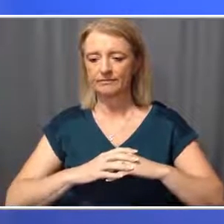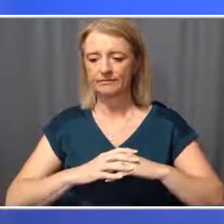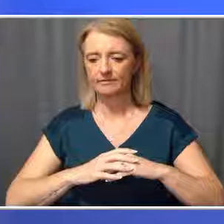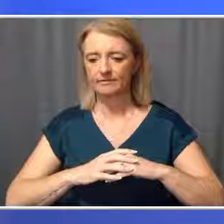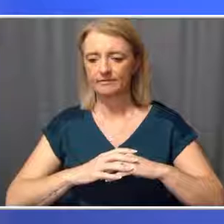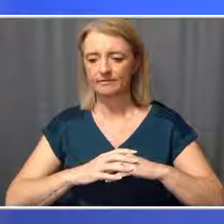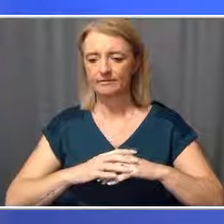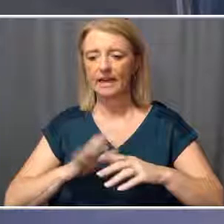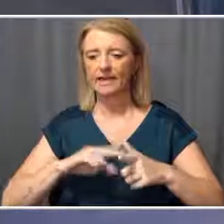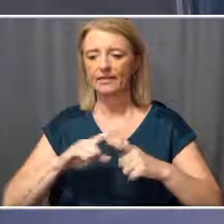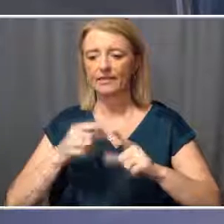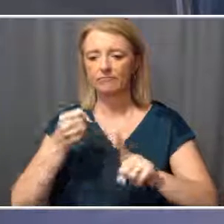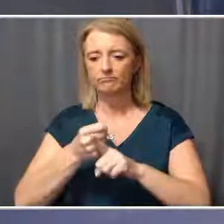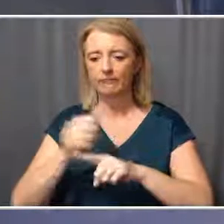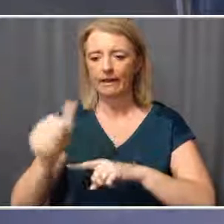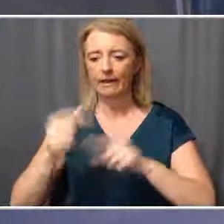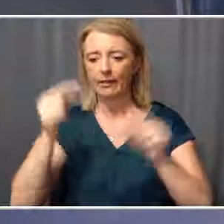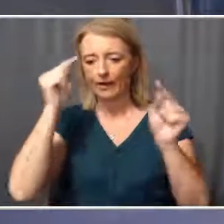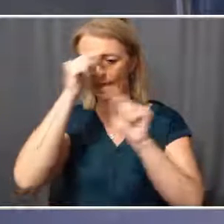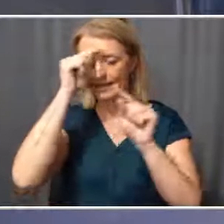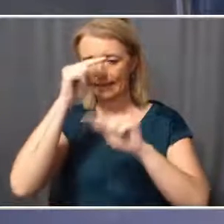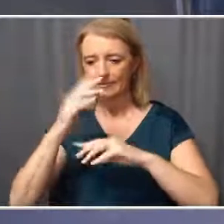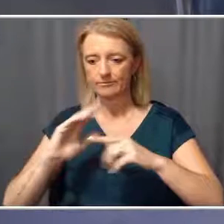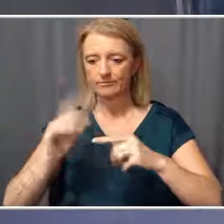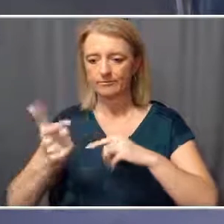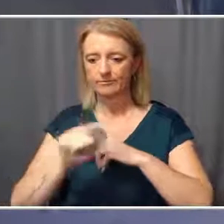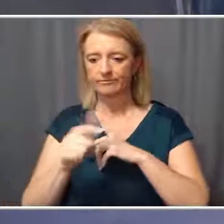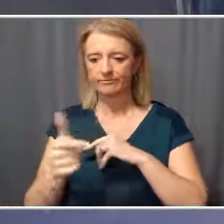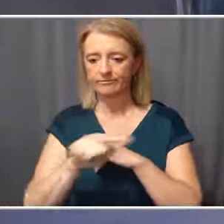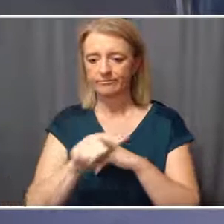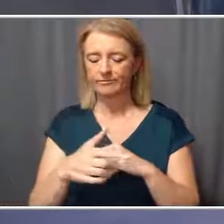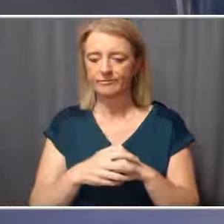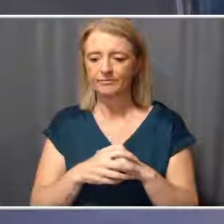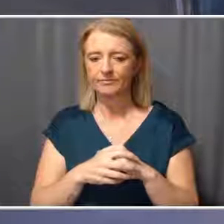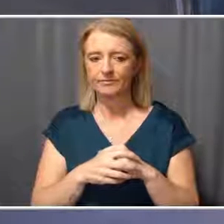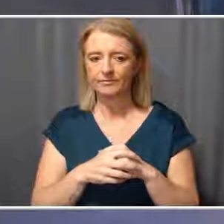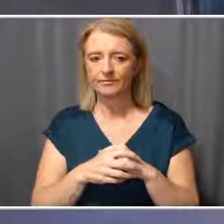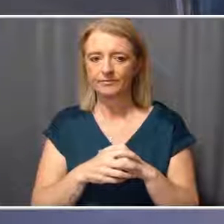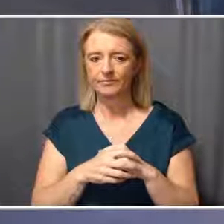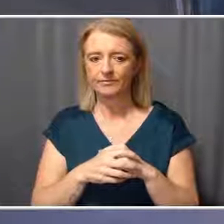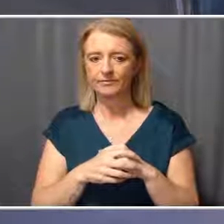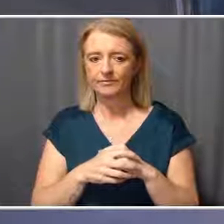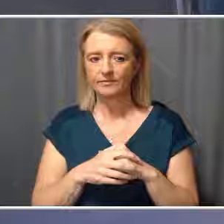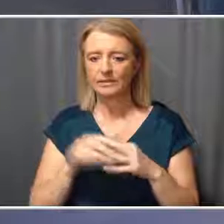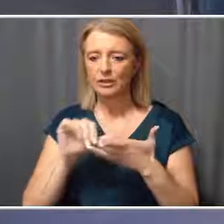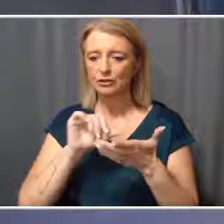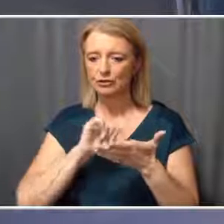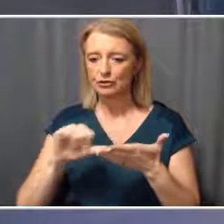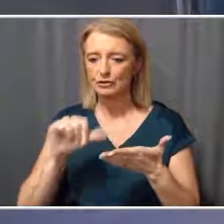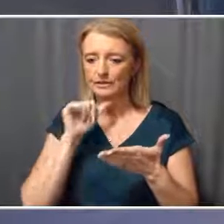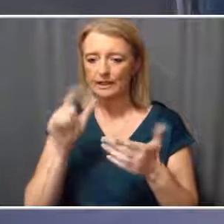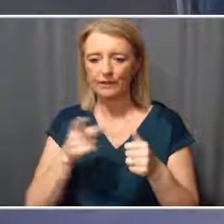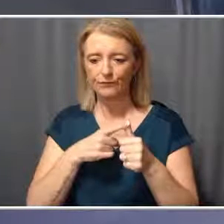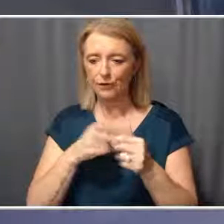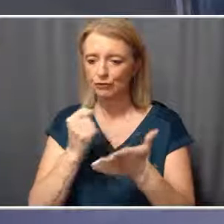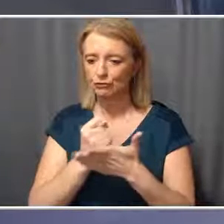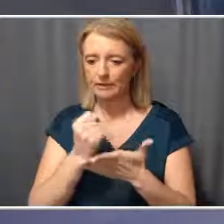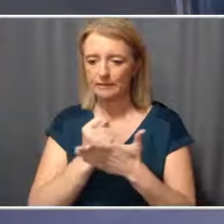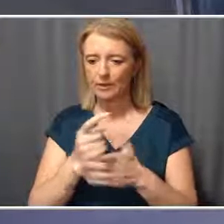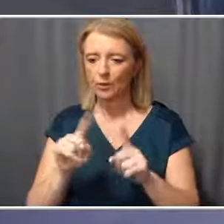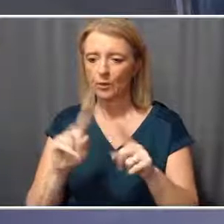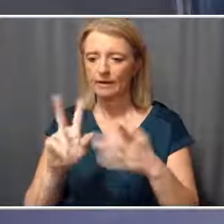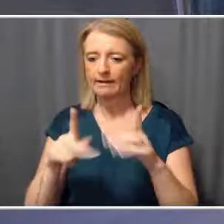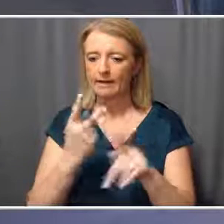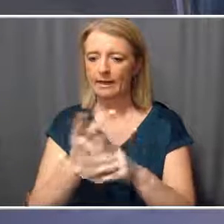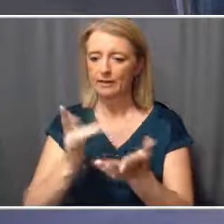on Topamax for a few years, which is more of a daily preventative, but it's also has a bunch of side effects that